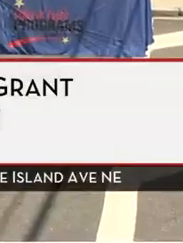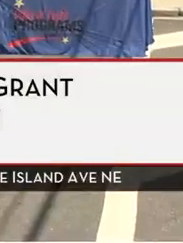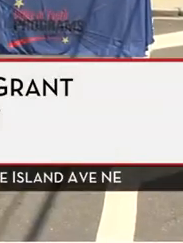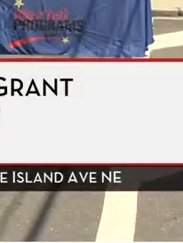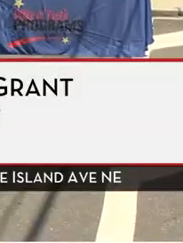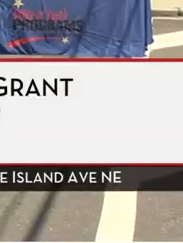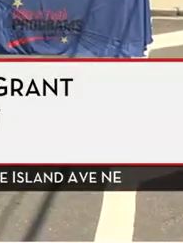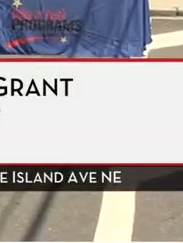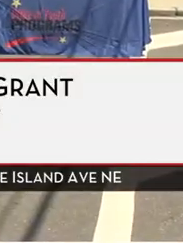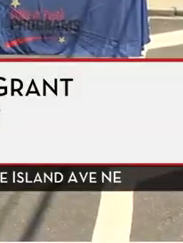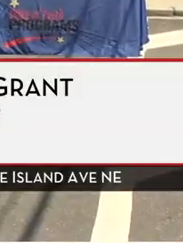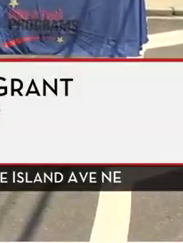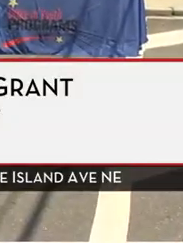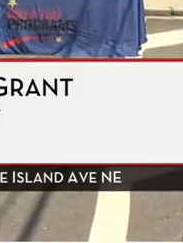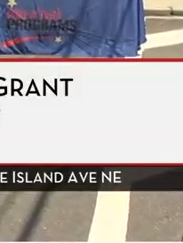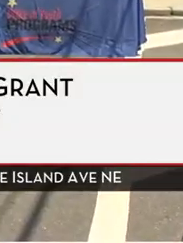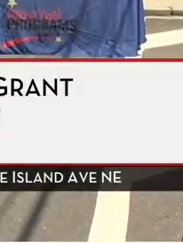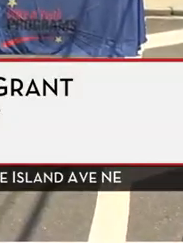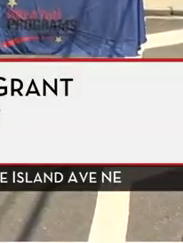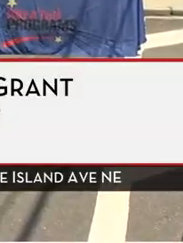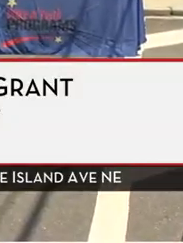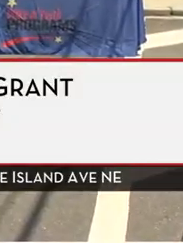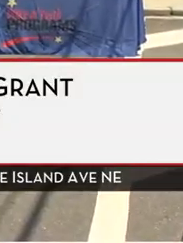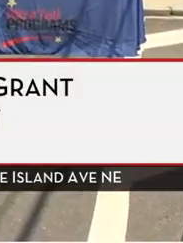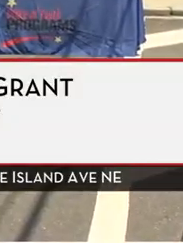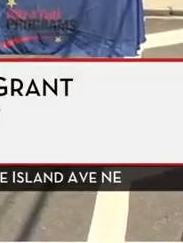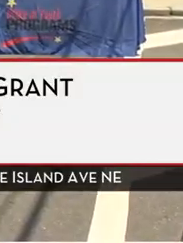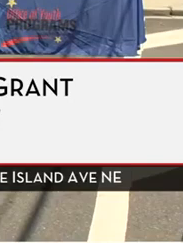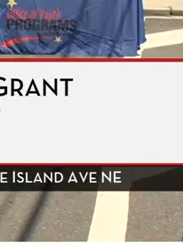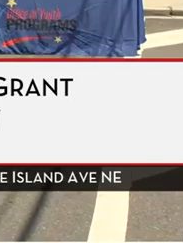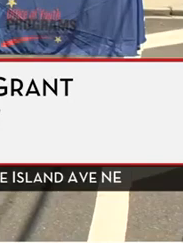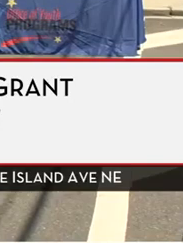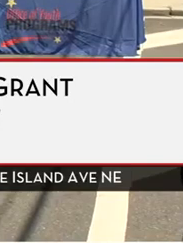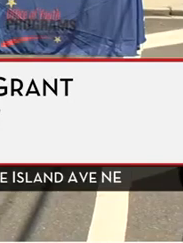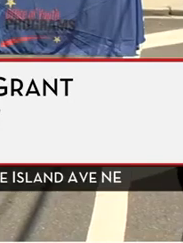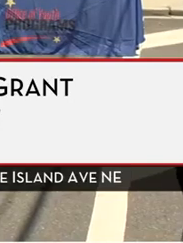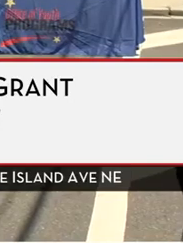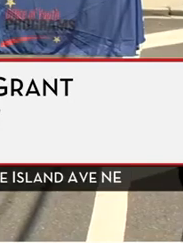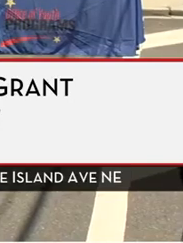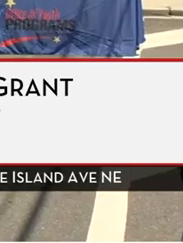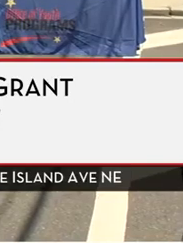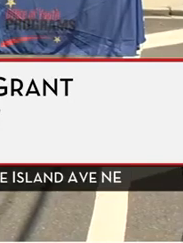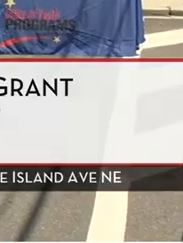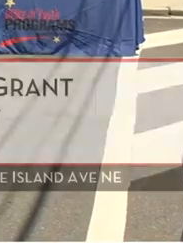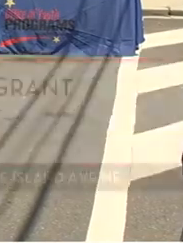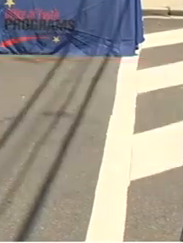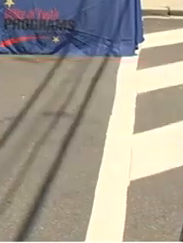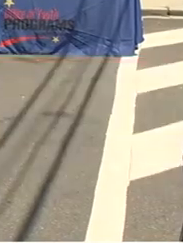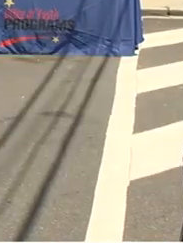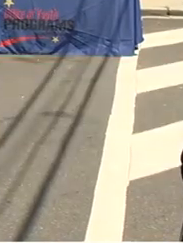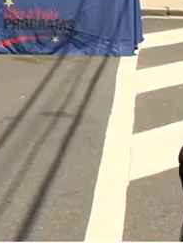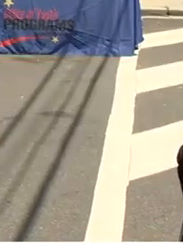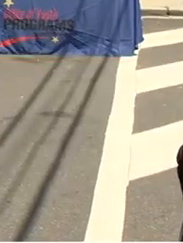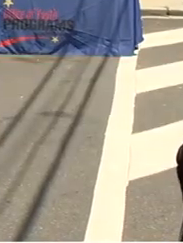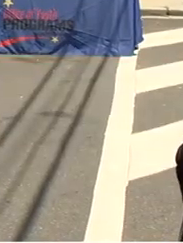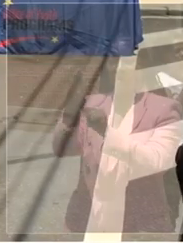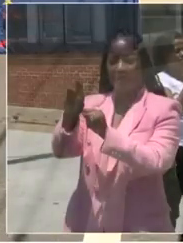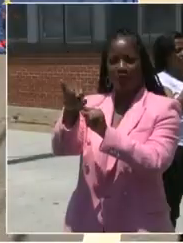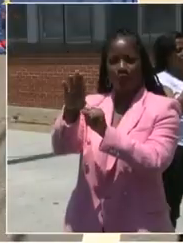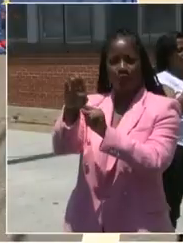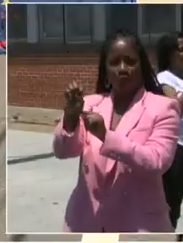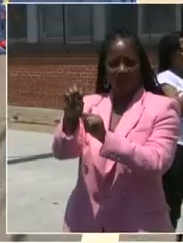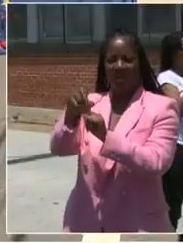Good afternoon, everyone. Thank you for joining us here today at the Sasha Bruce Philip Reed